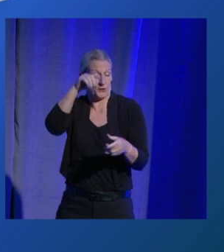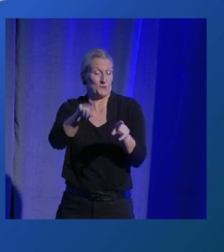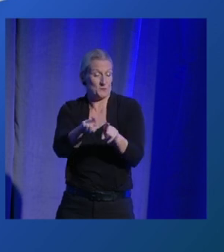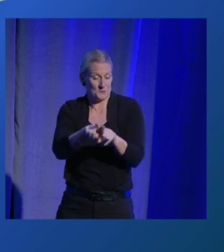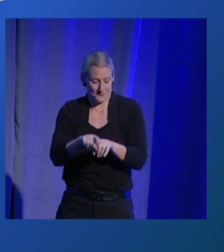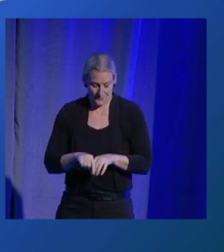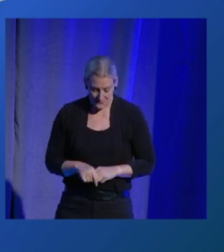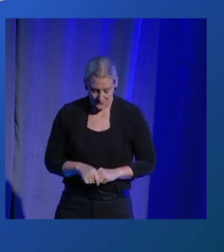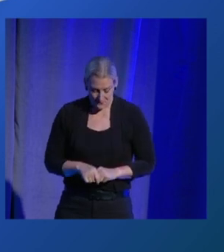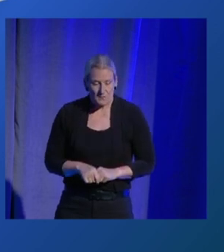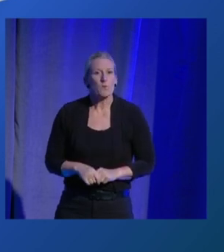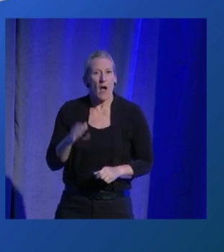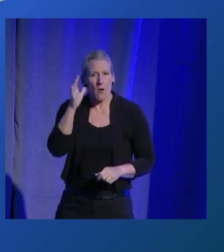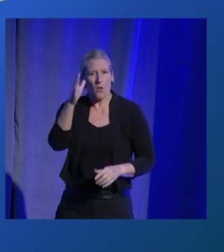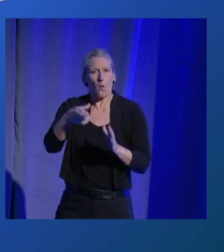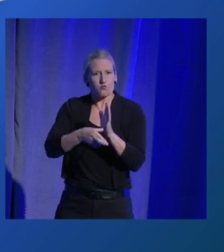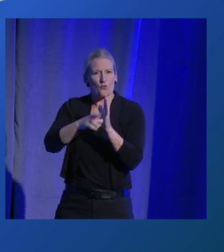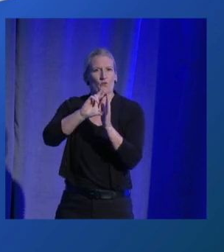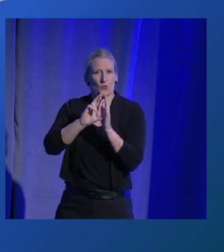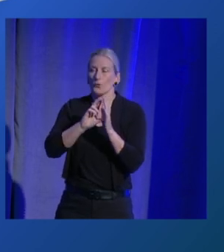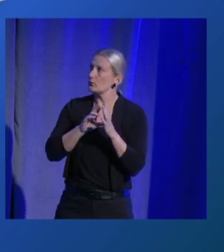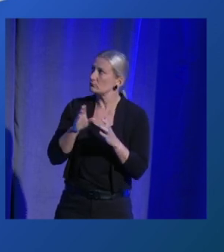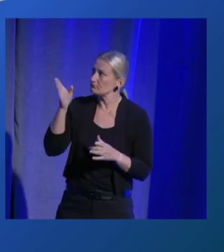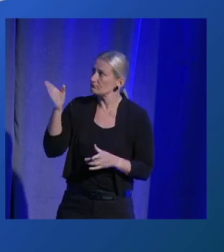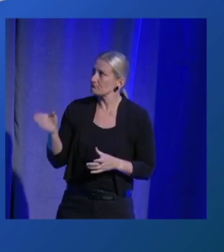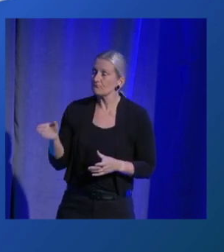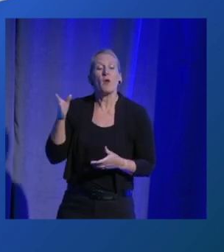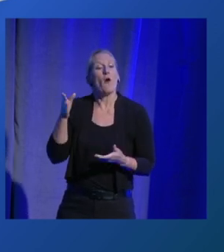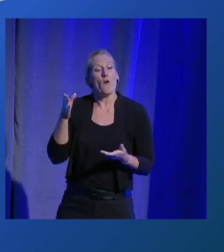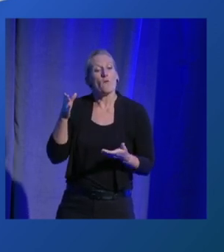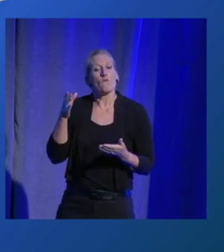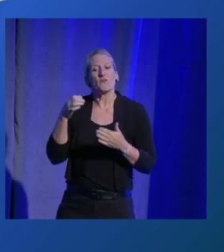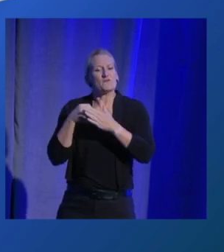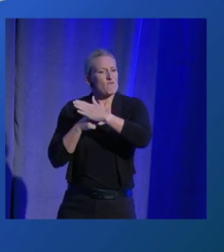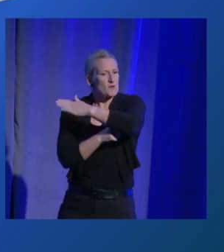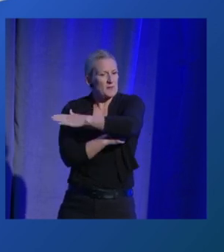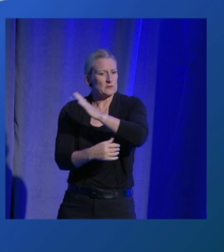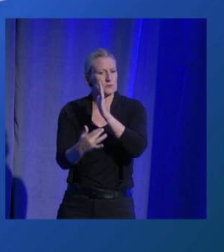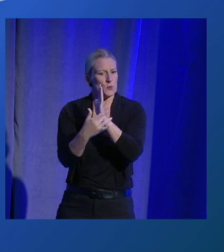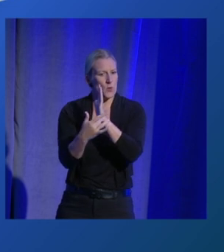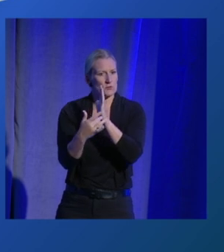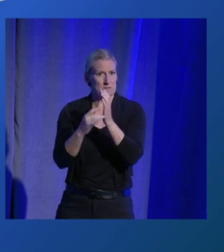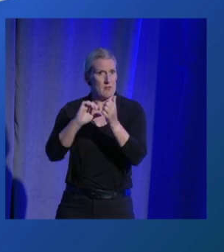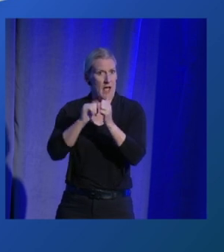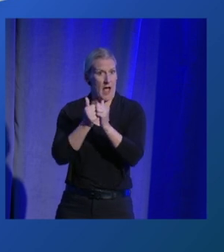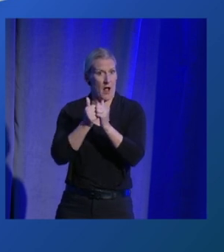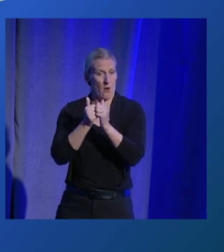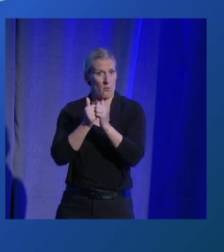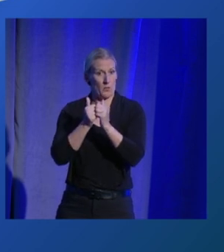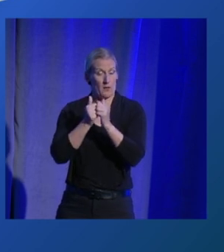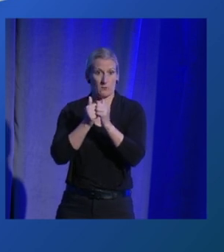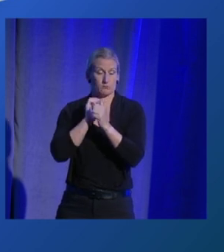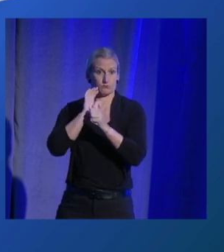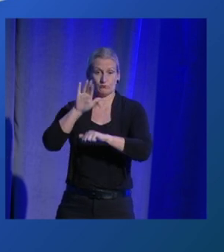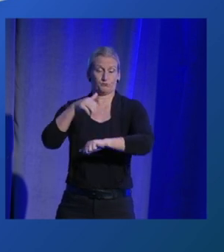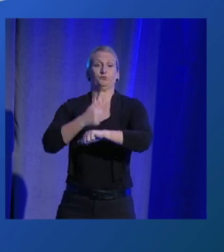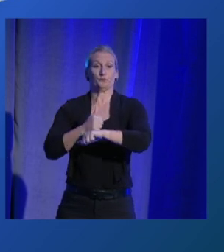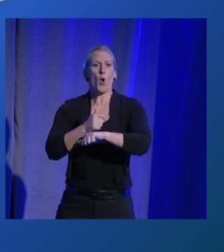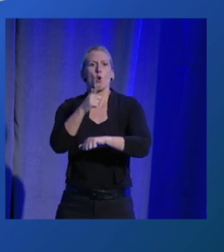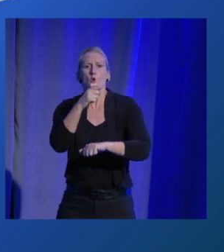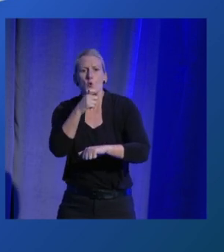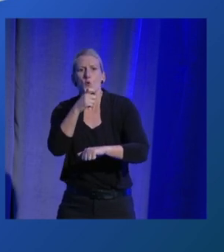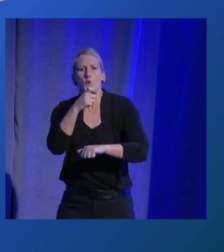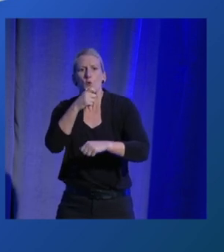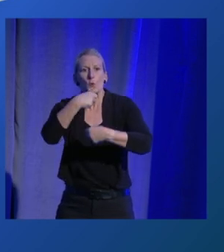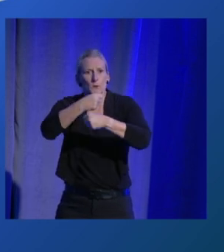some of the fundamental these fundamental Technologies how they came to be who invented them how long ago